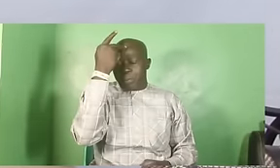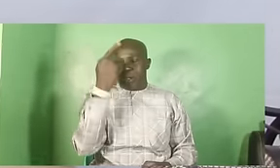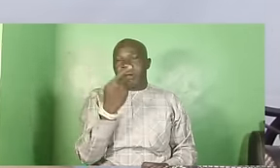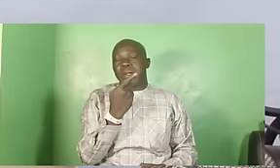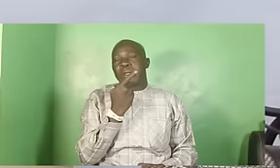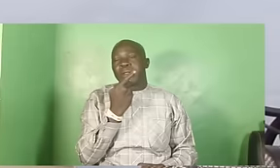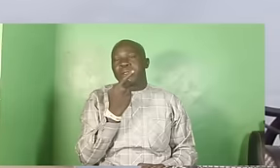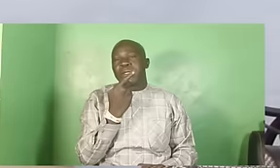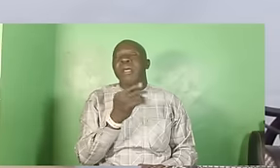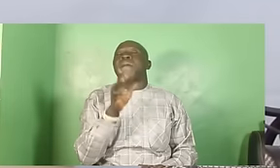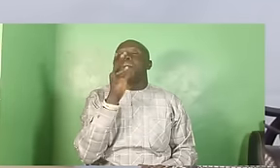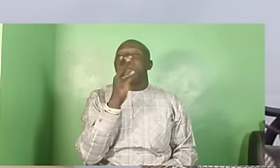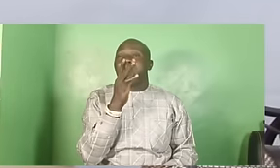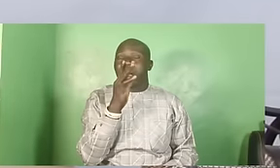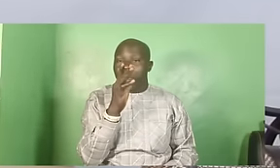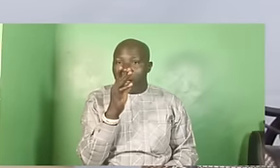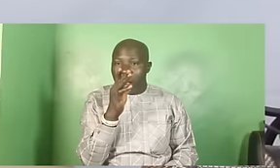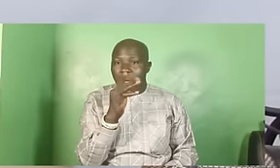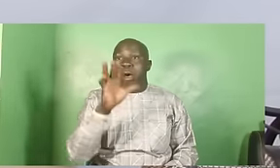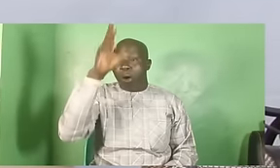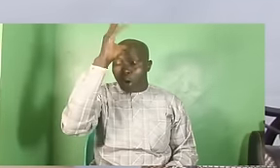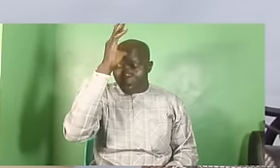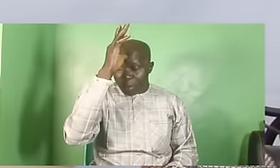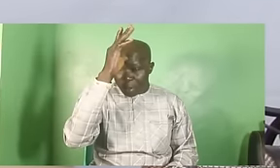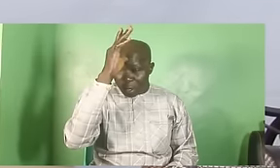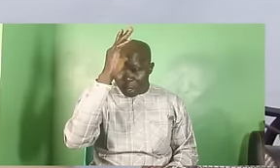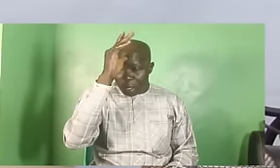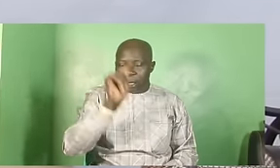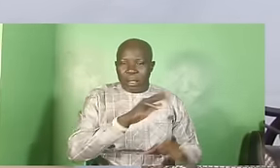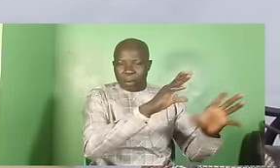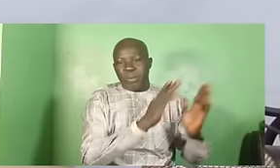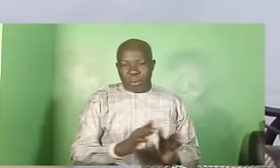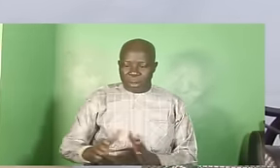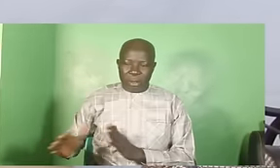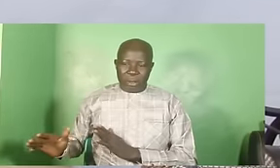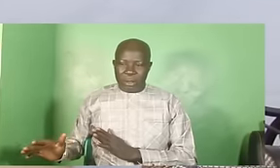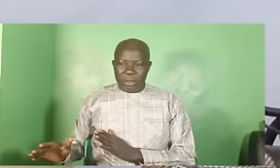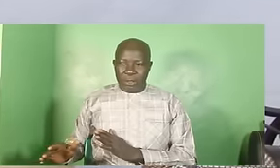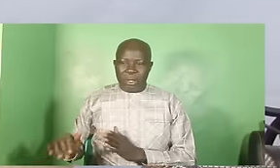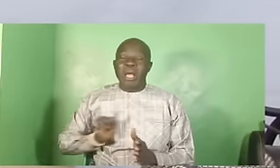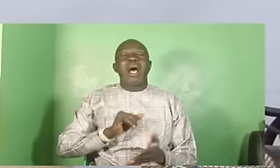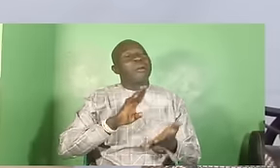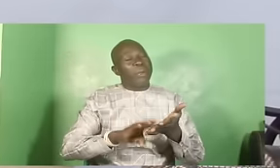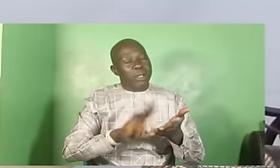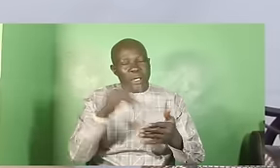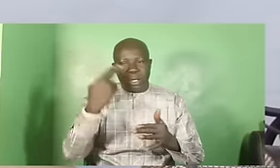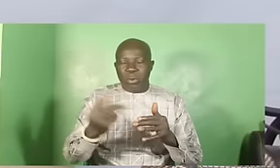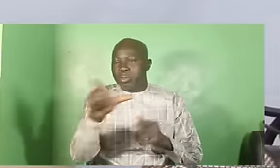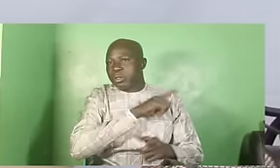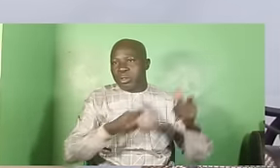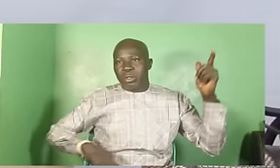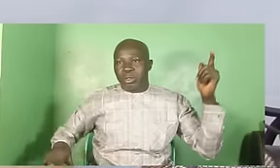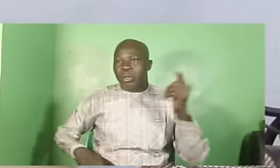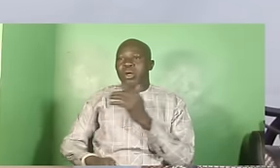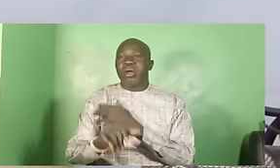the parents, all the mothers, the fathers, get ready this week. I beg you in the name of